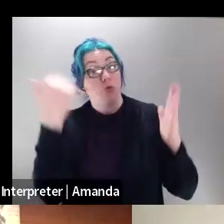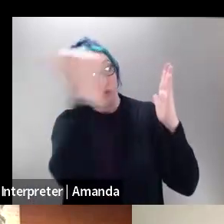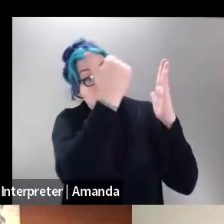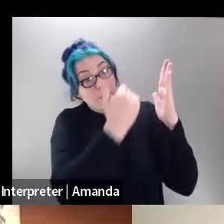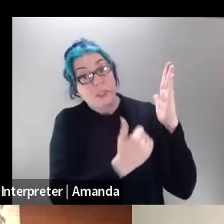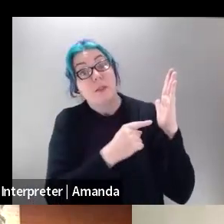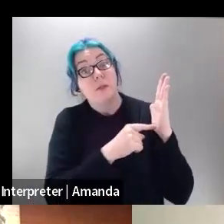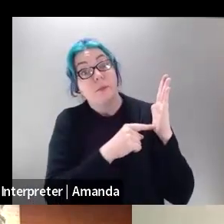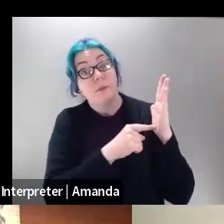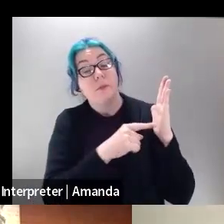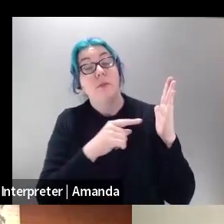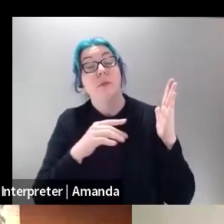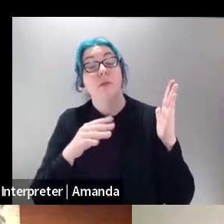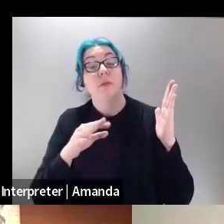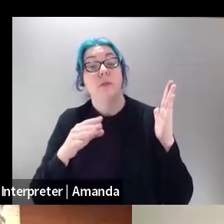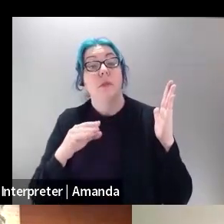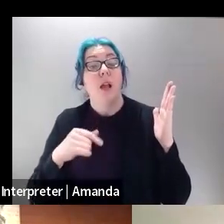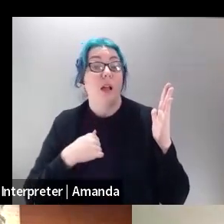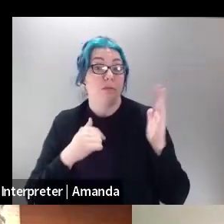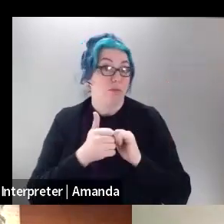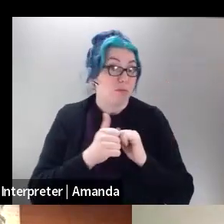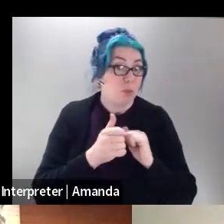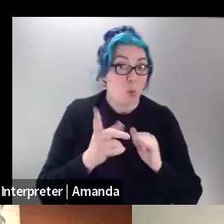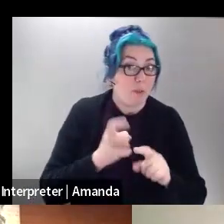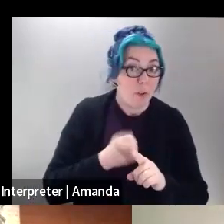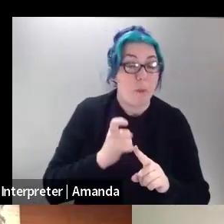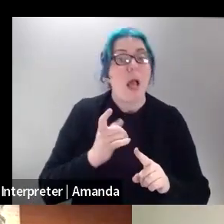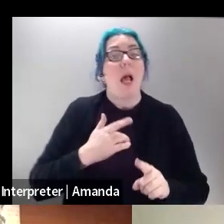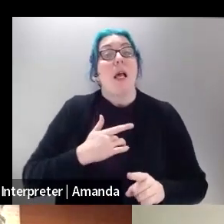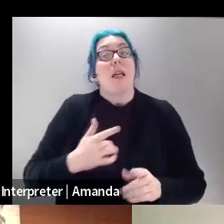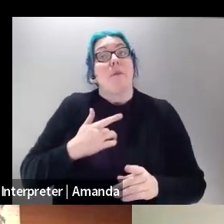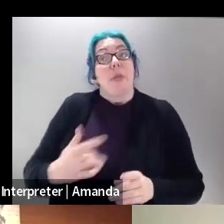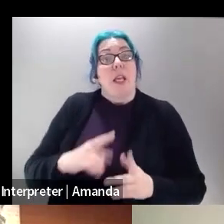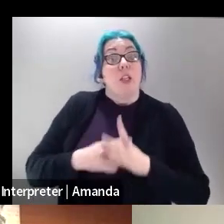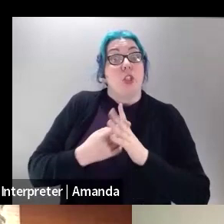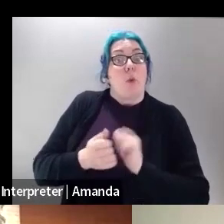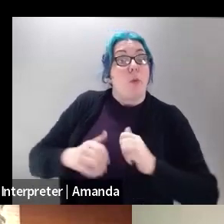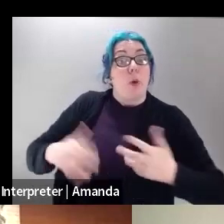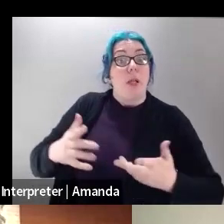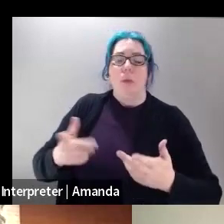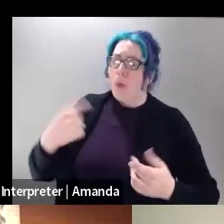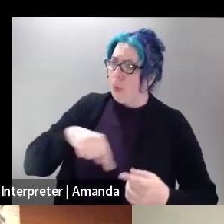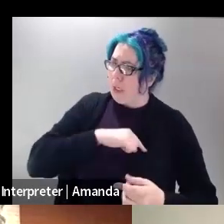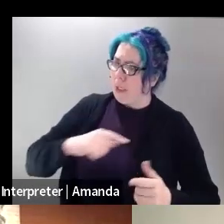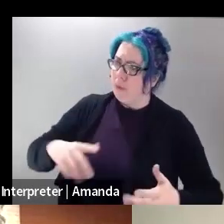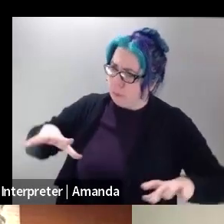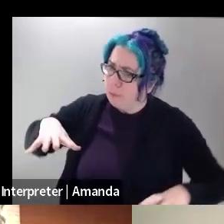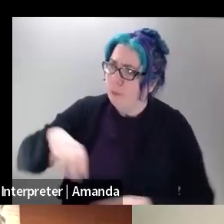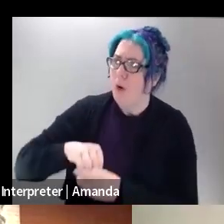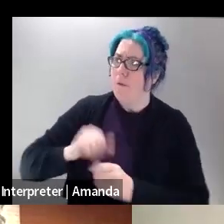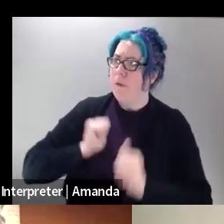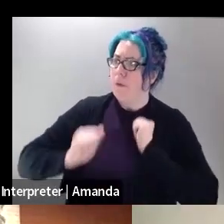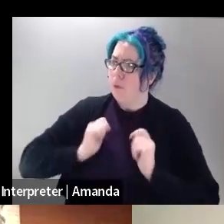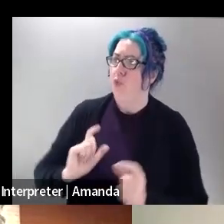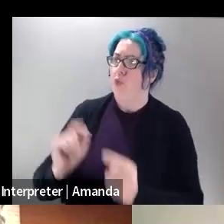using the framework of like why we do theater, the sort of like joy, the respect, the community building, like all of those